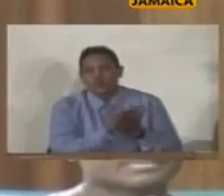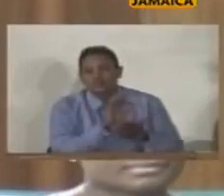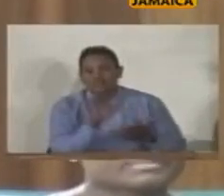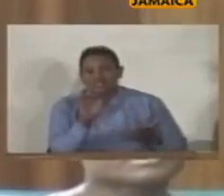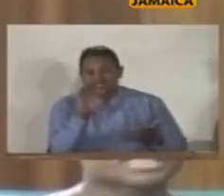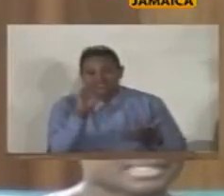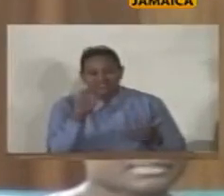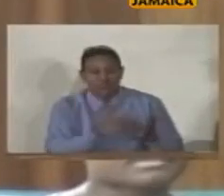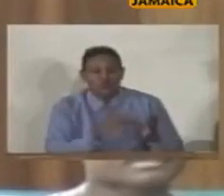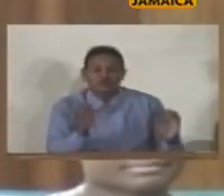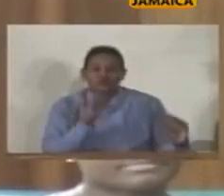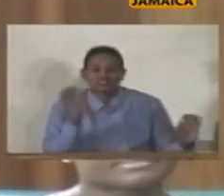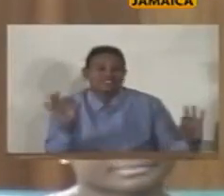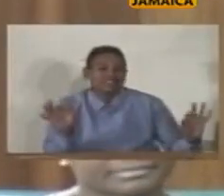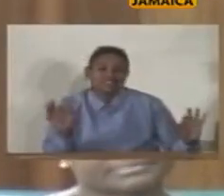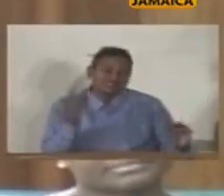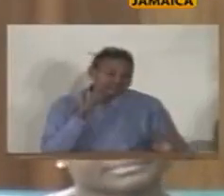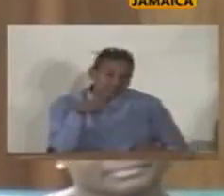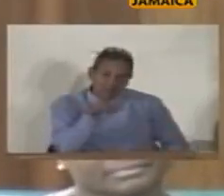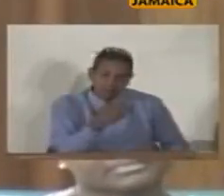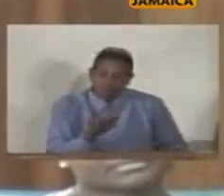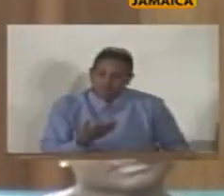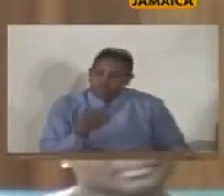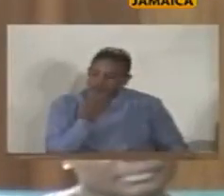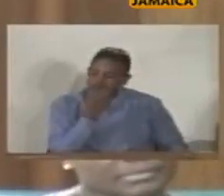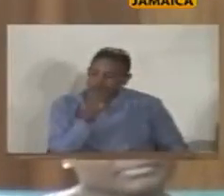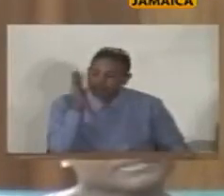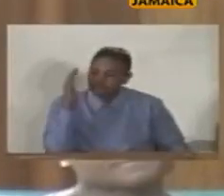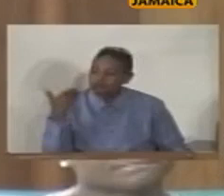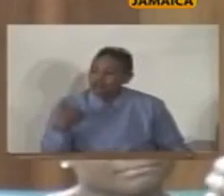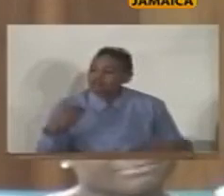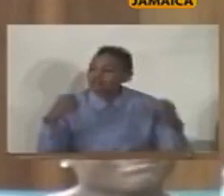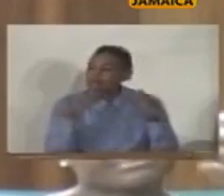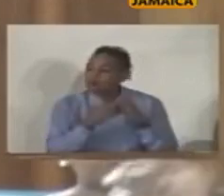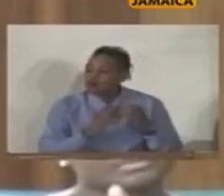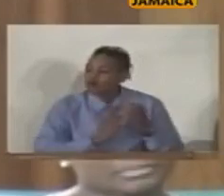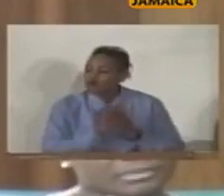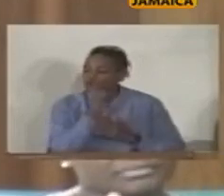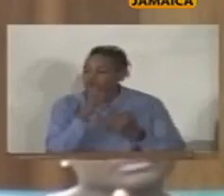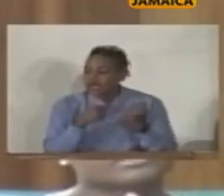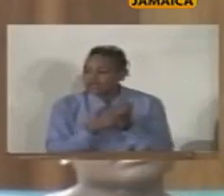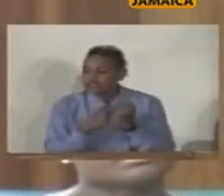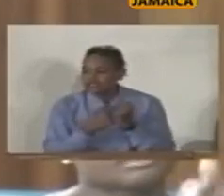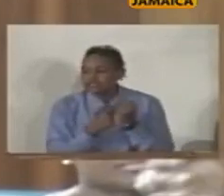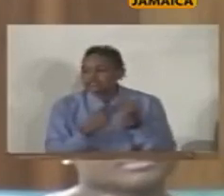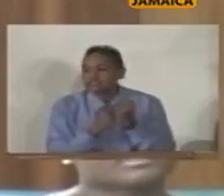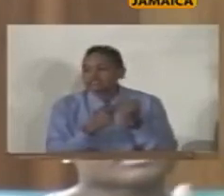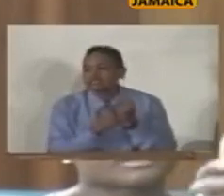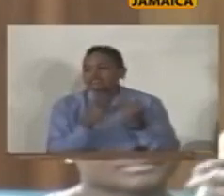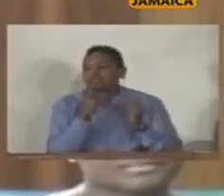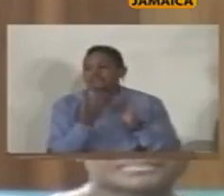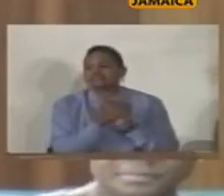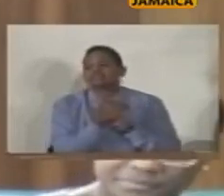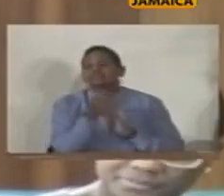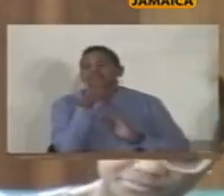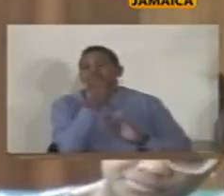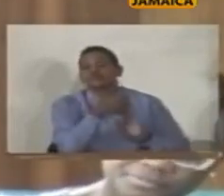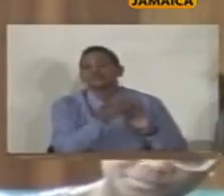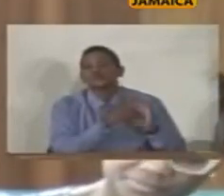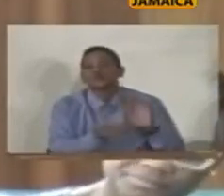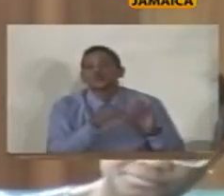no sense. So we'll have more to assist the talented students in